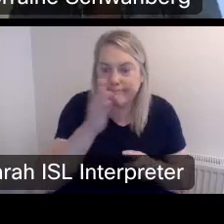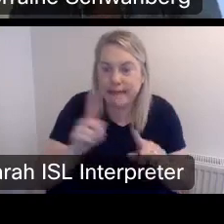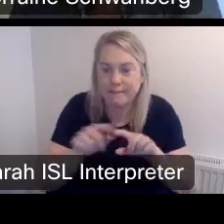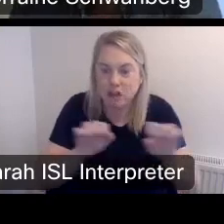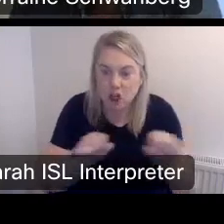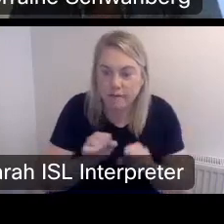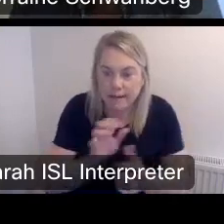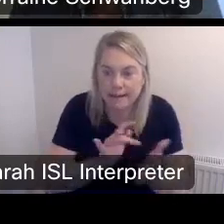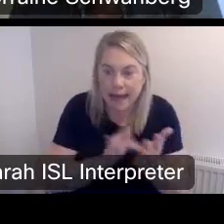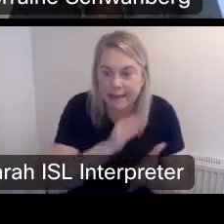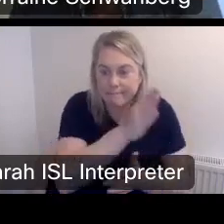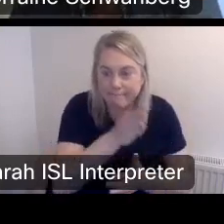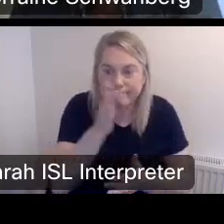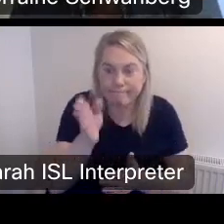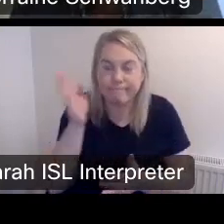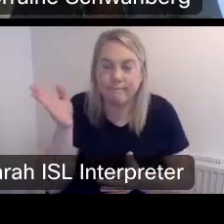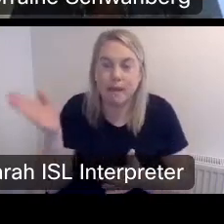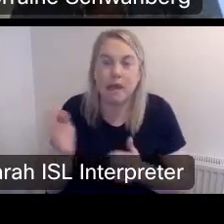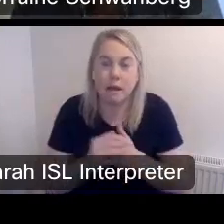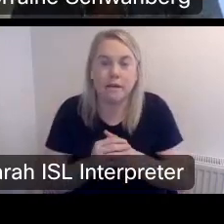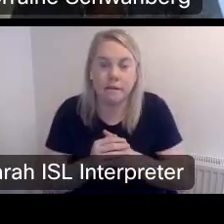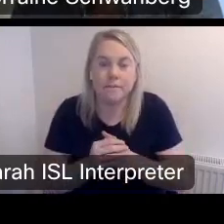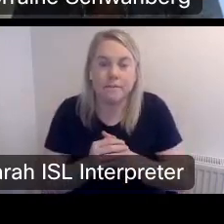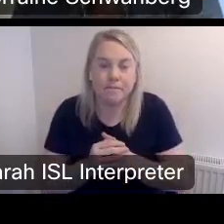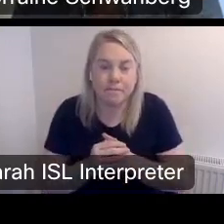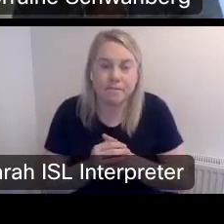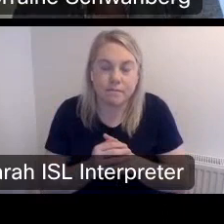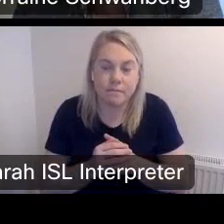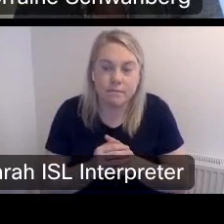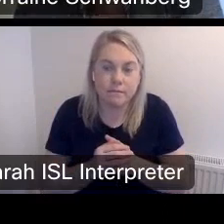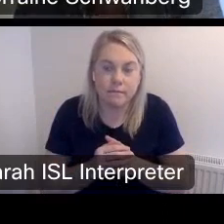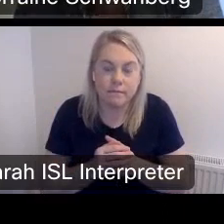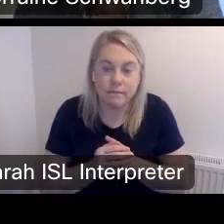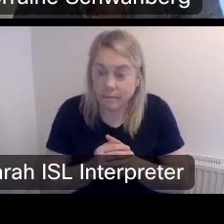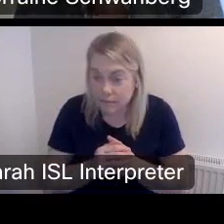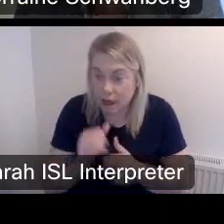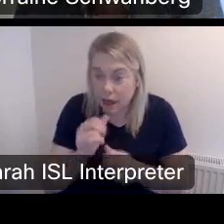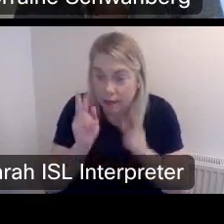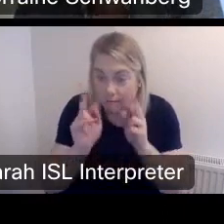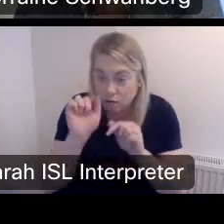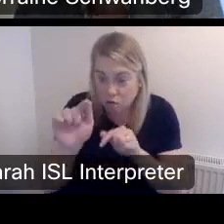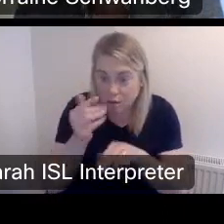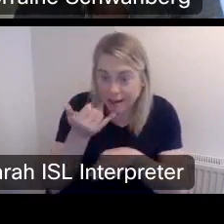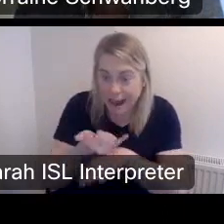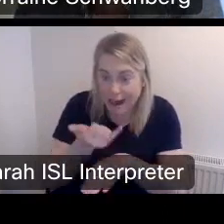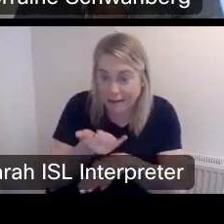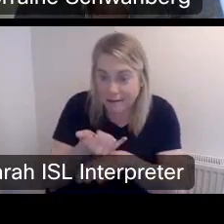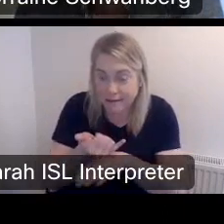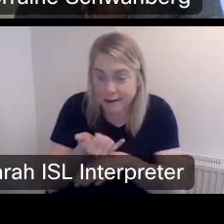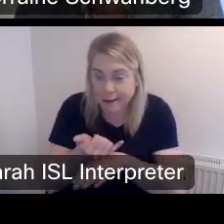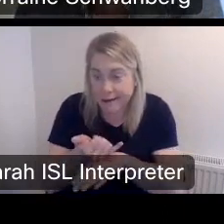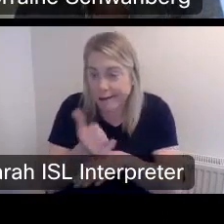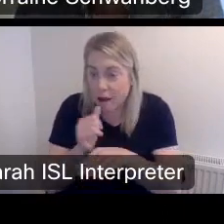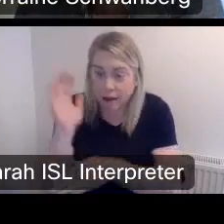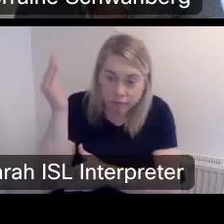and we will, if we haven't come to you or visited you yet or presented on the Act to